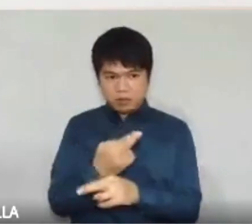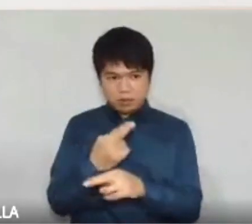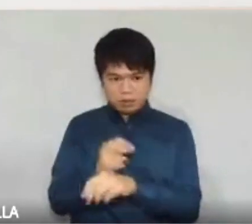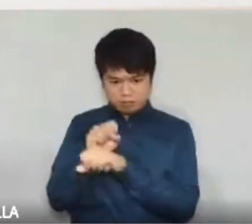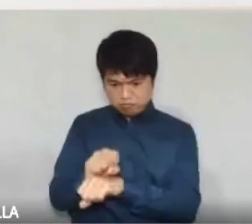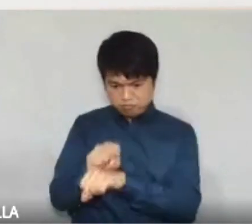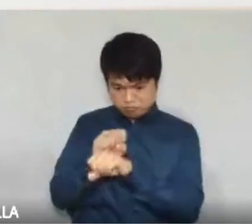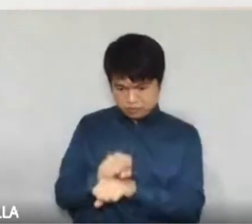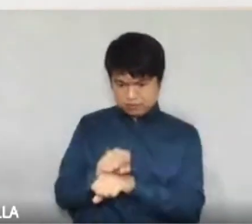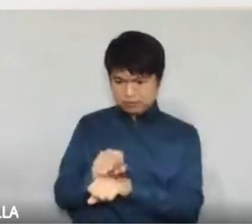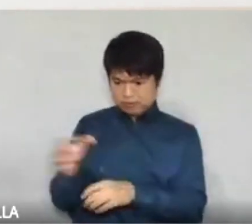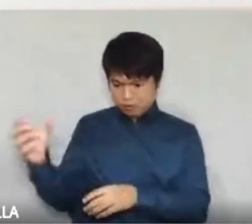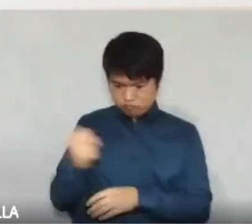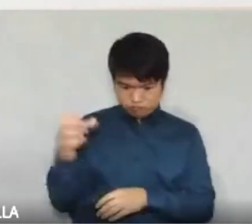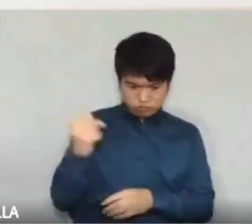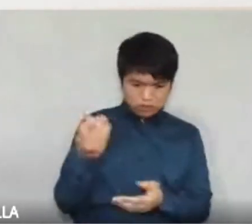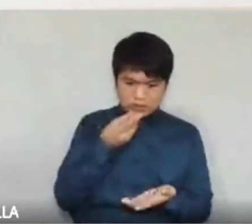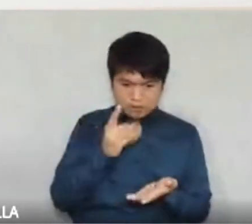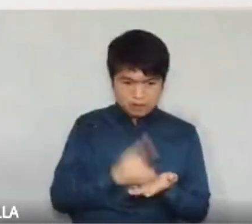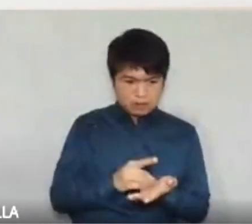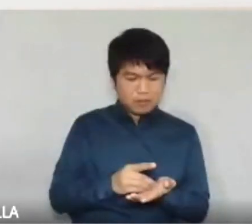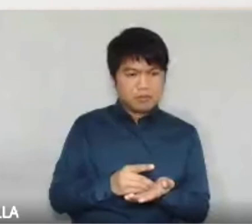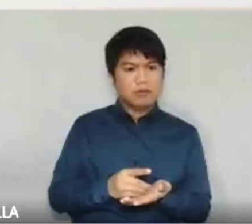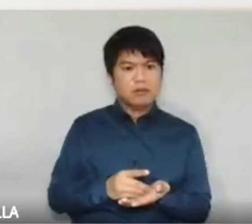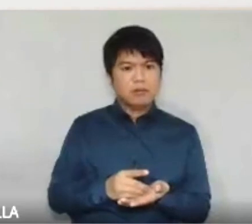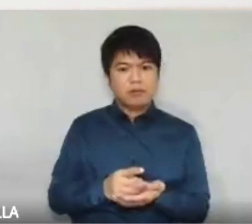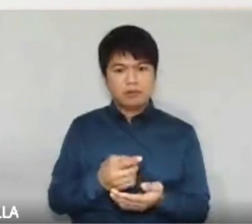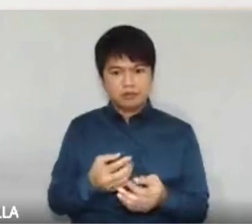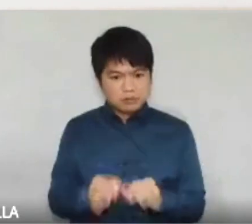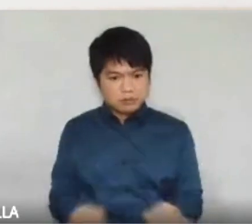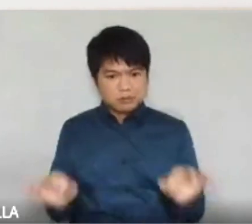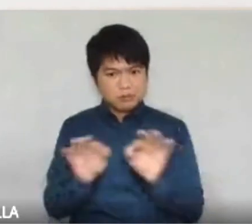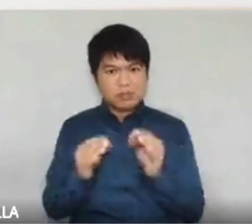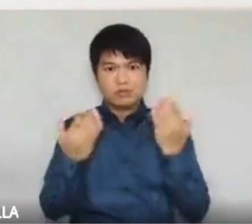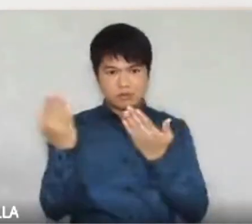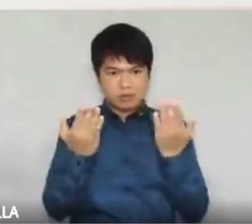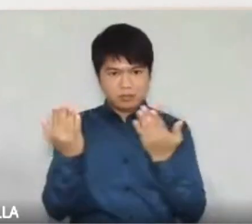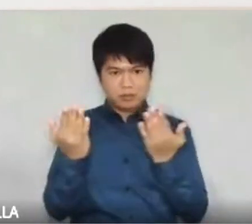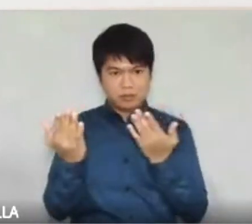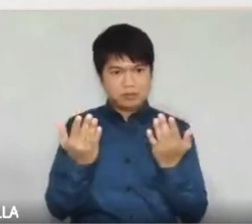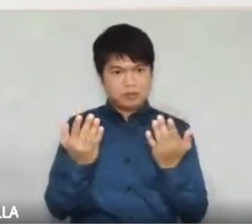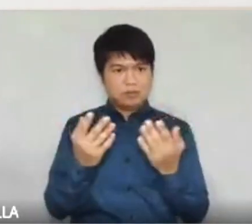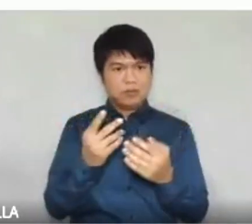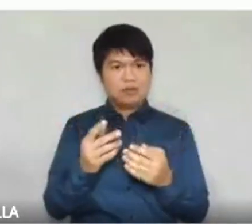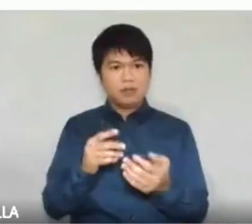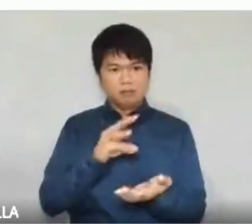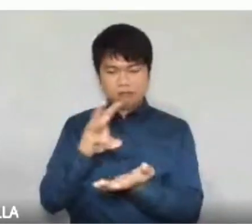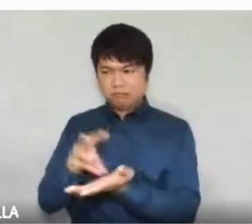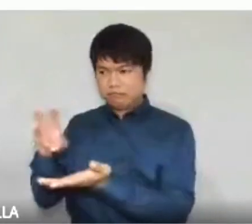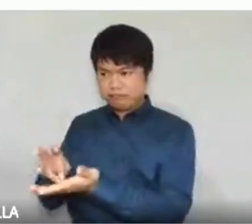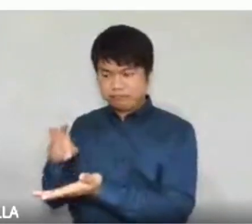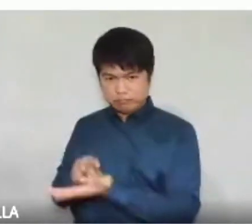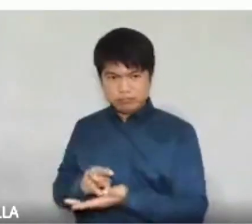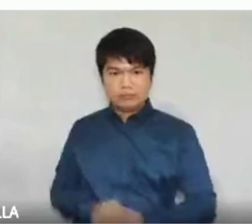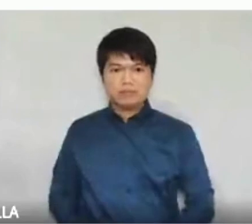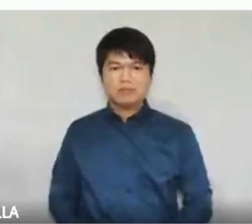ng datos para relevant ang serbisyo na binibigay sa mga nauukol na lugar. Thank you